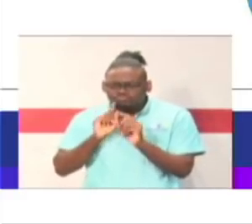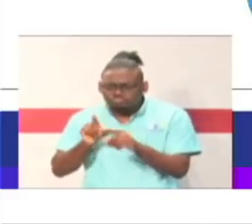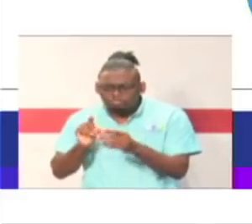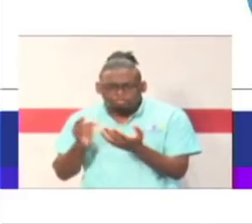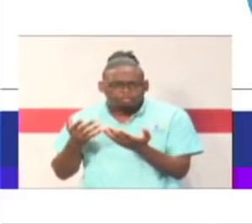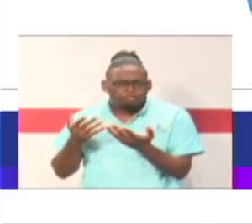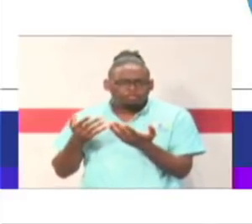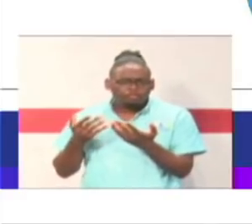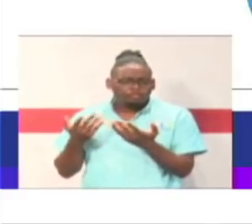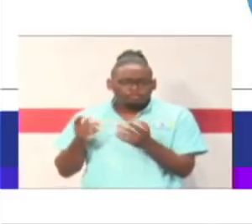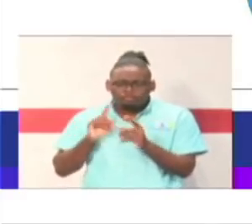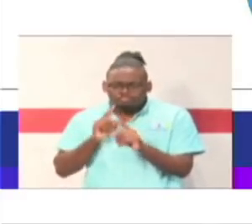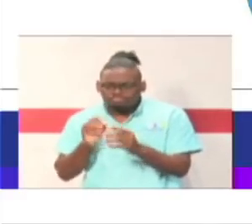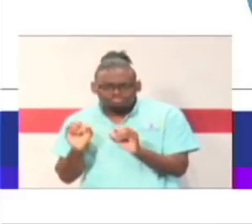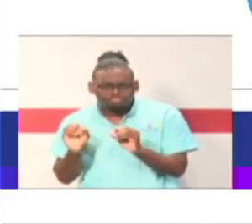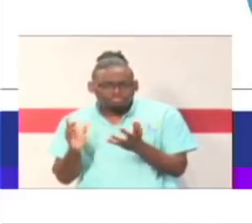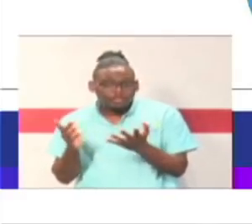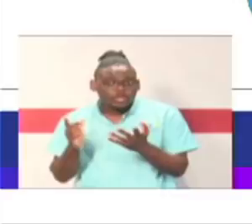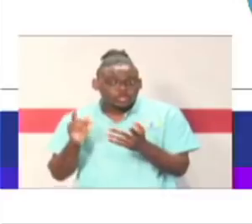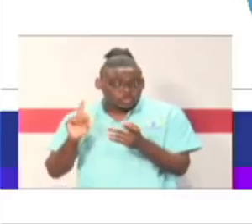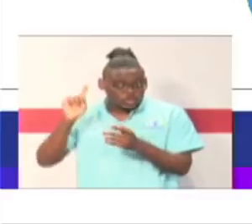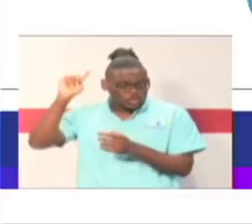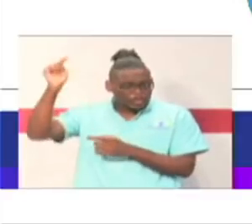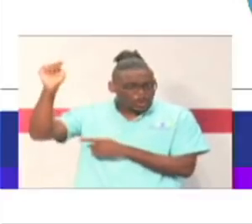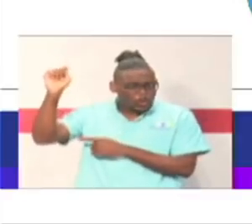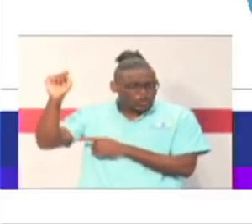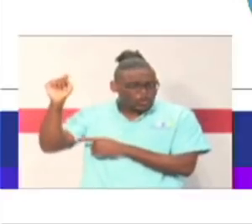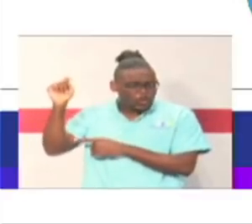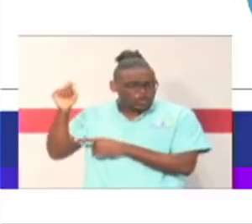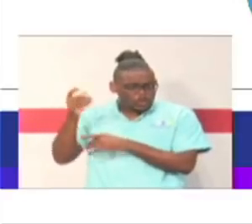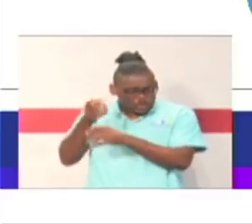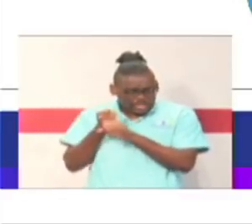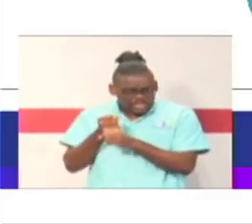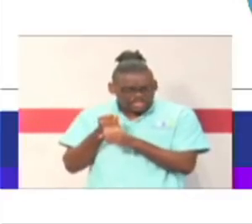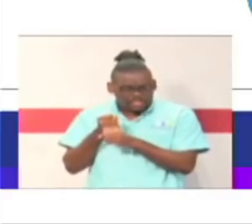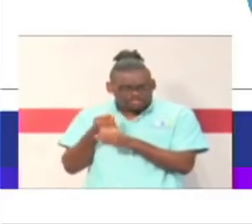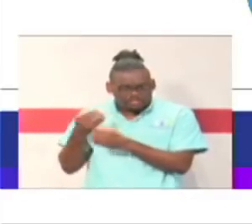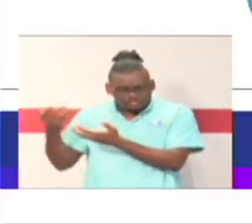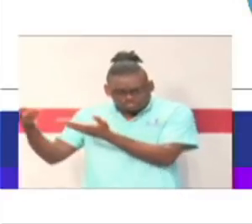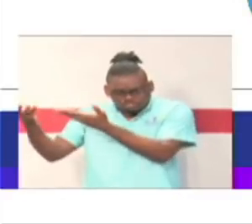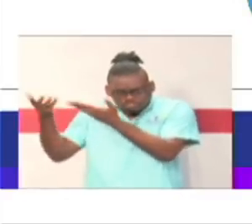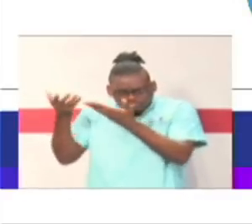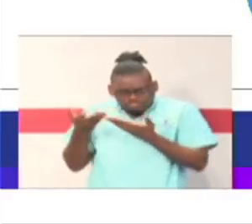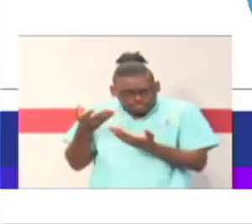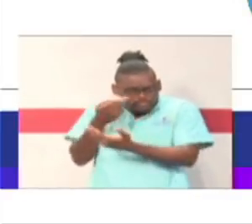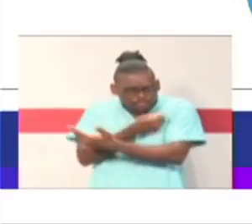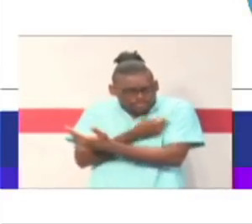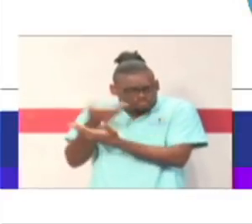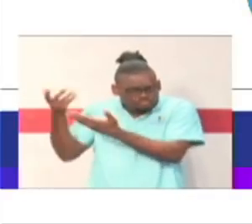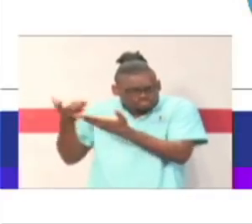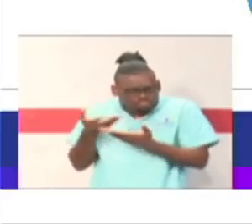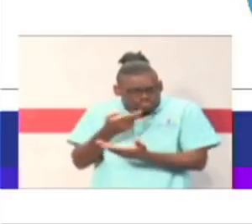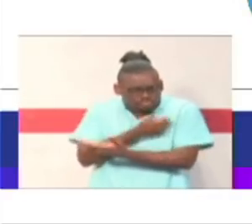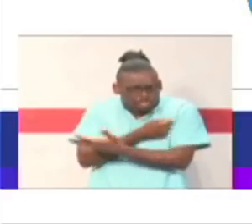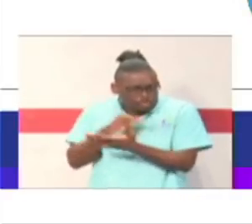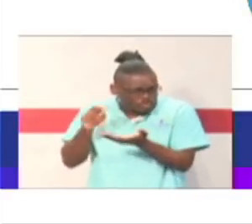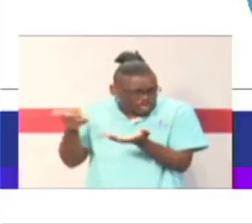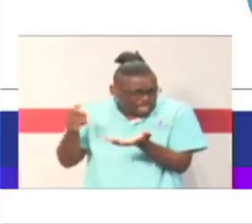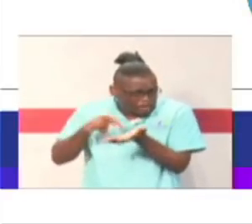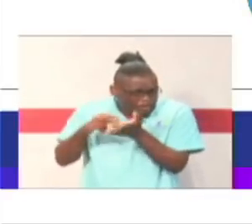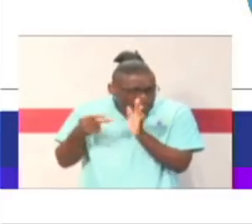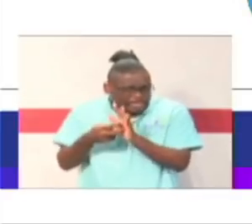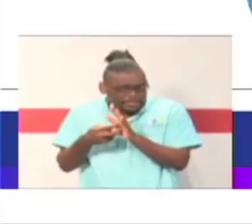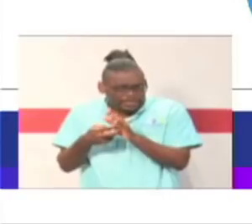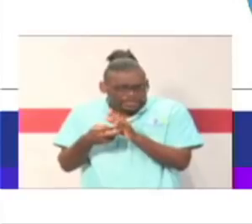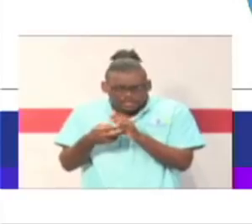have been receiving donations of vaccine. Is it that the vaccines were given free of charge, and does the government